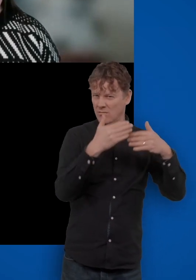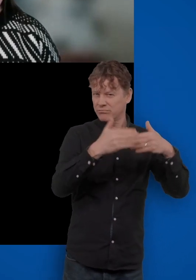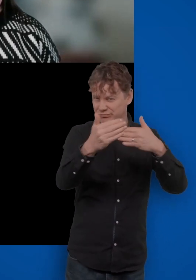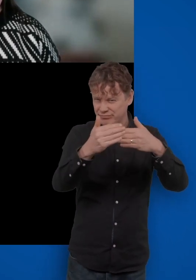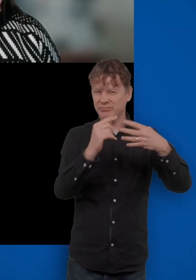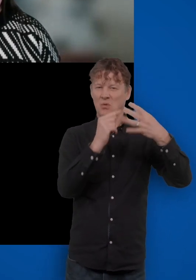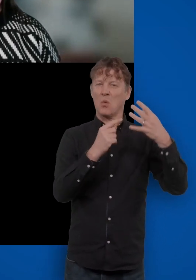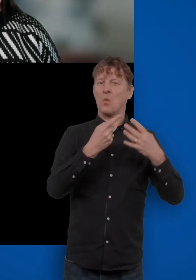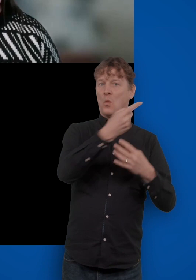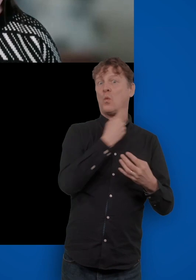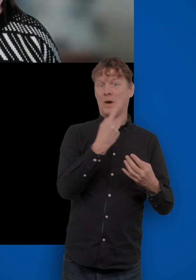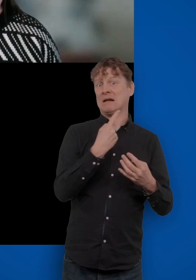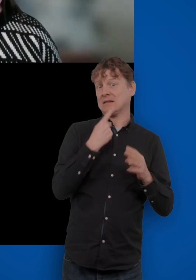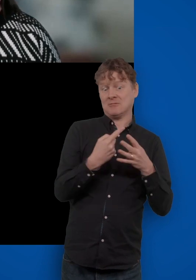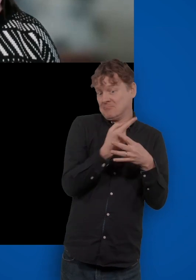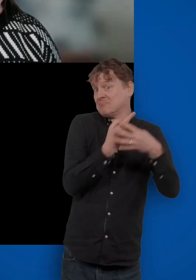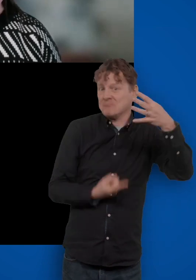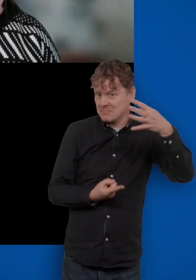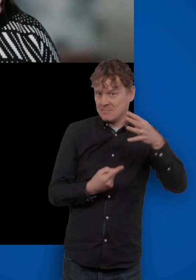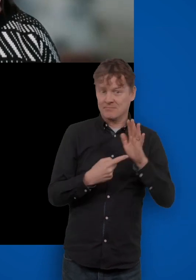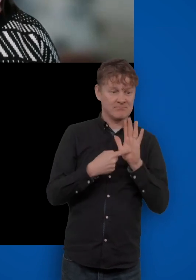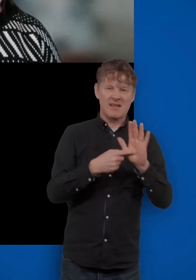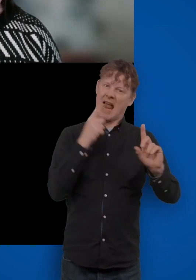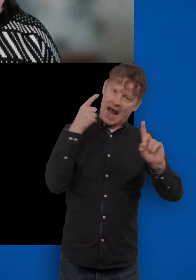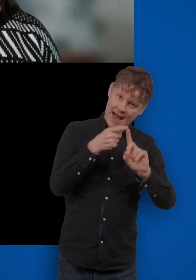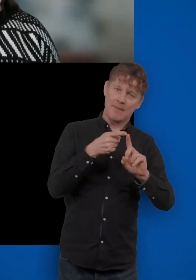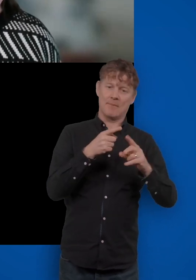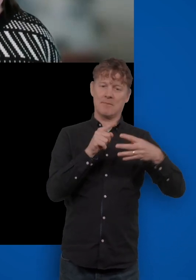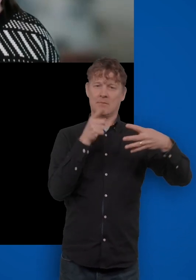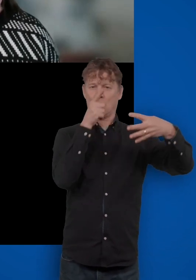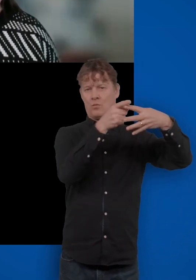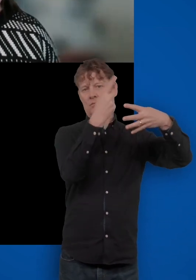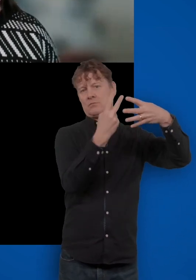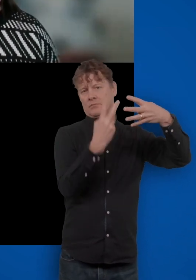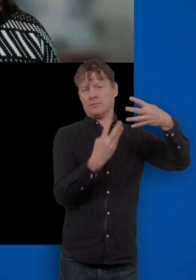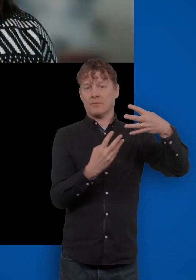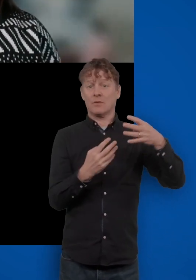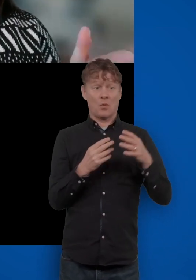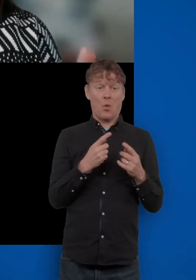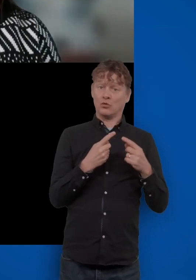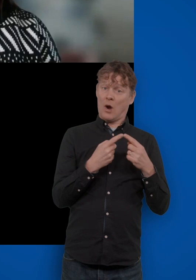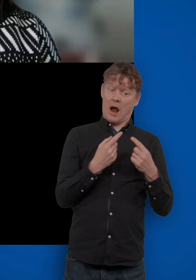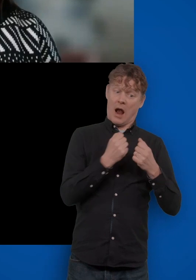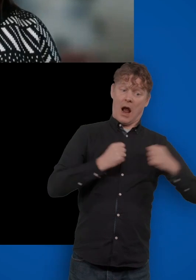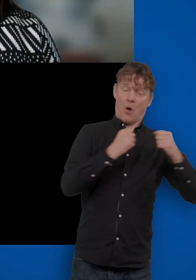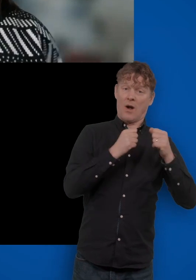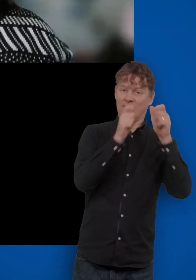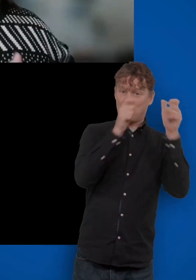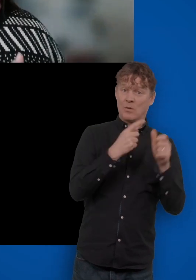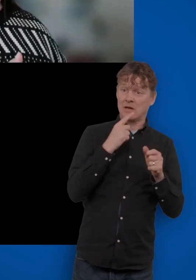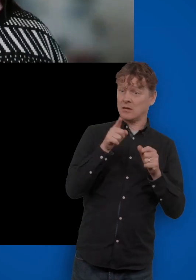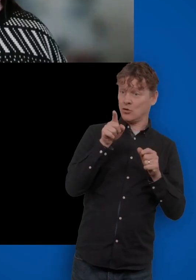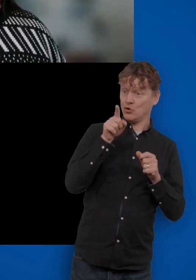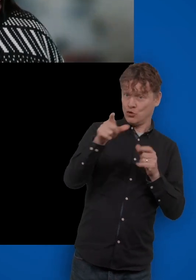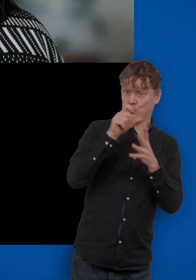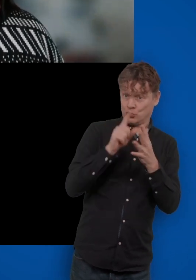this is what we're saying is the set of things to aim for. And we're sort of saying if you do these things,